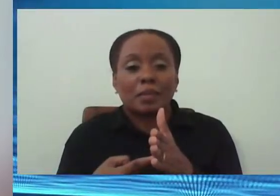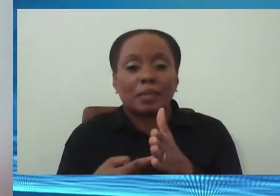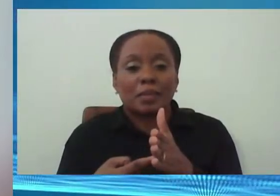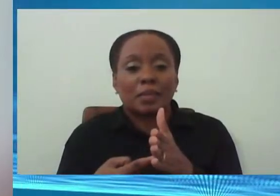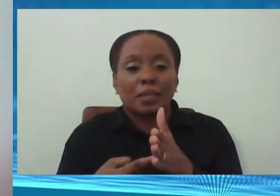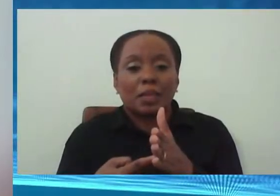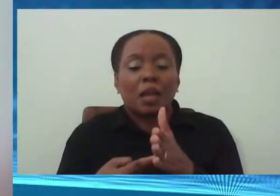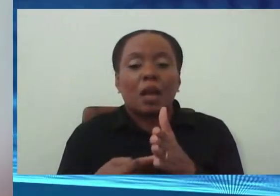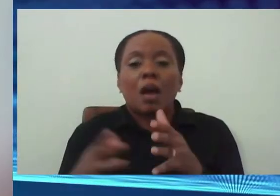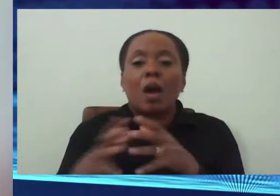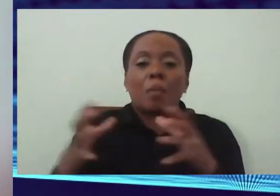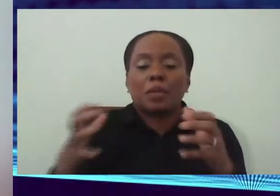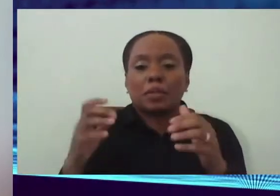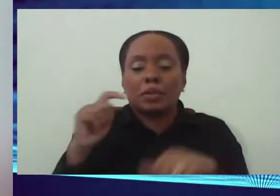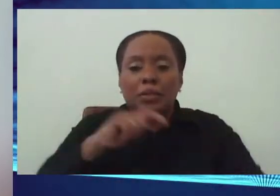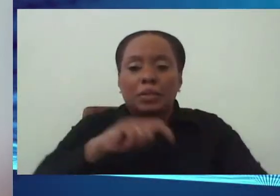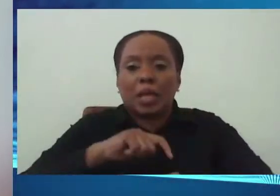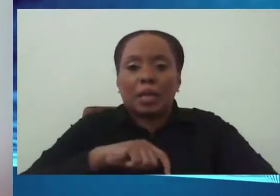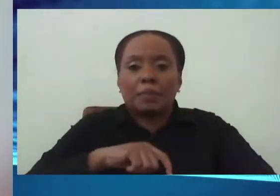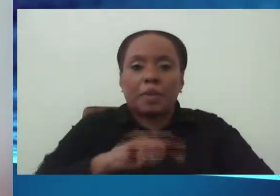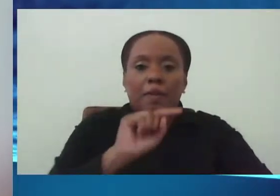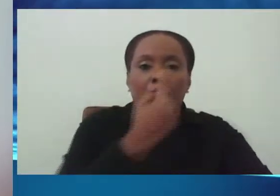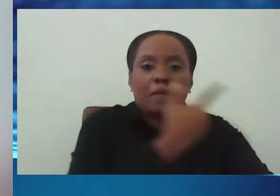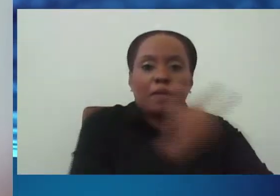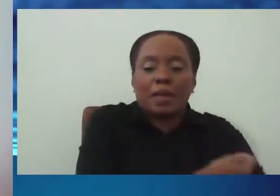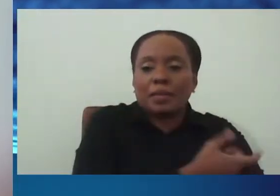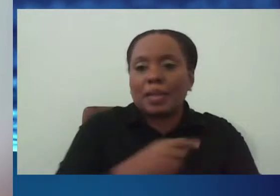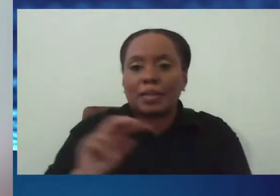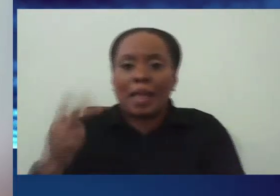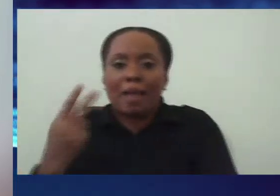vaccines. But certainly